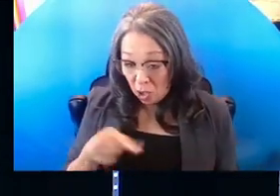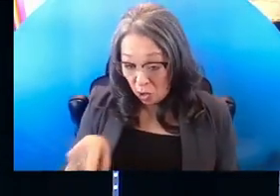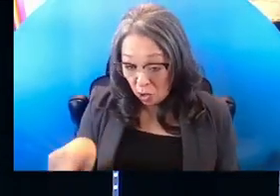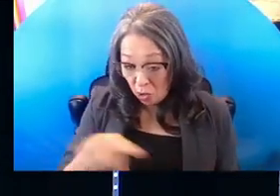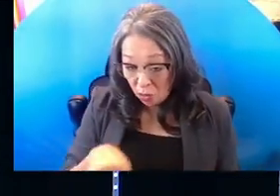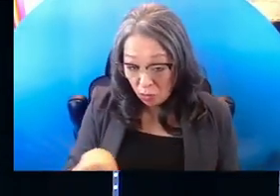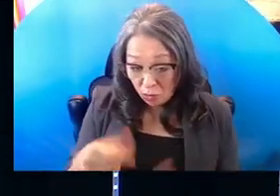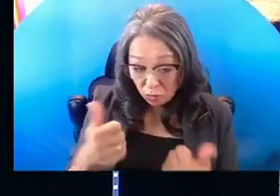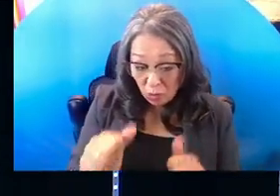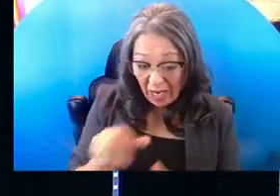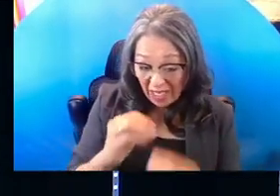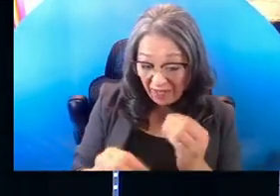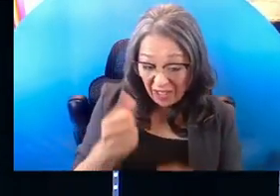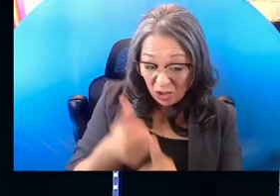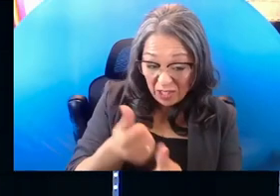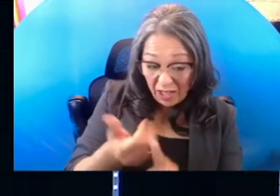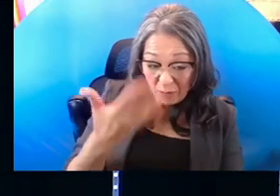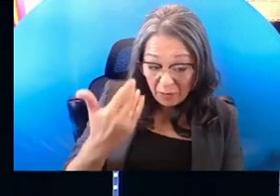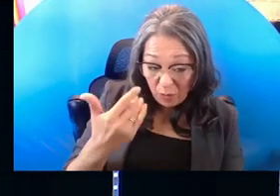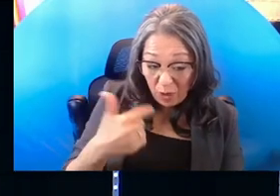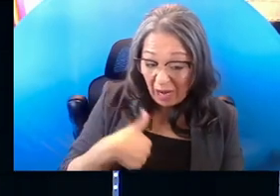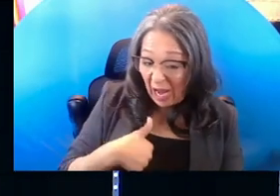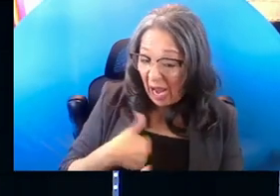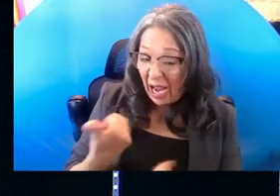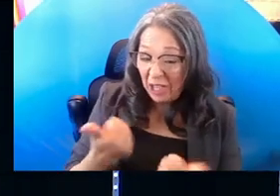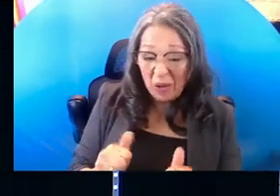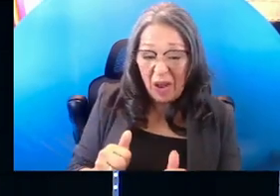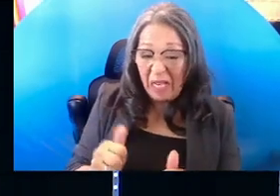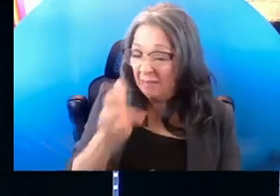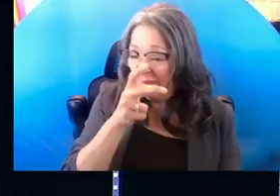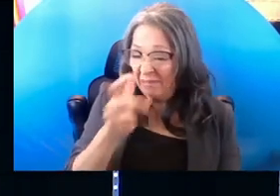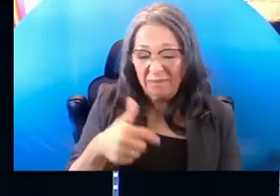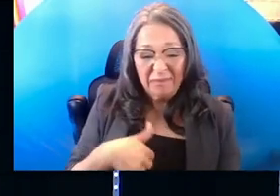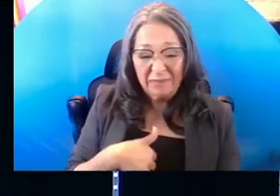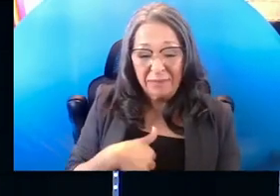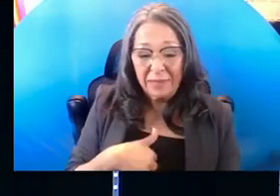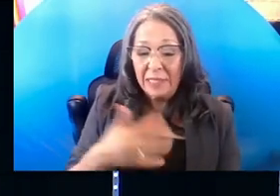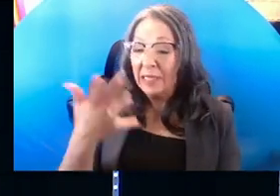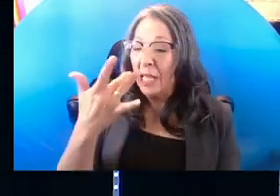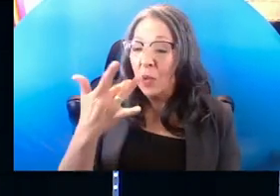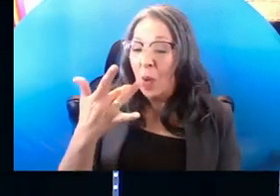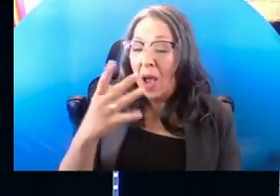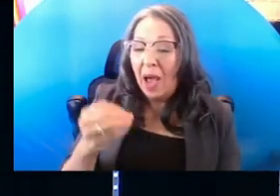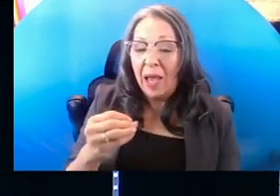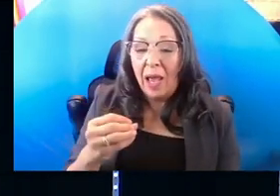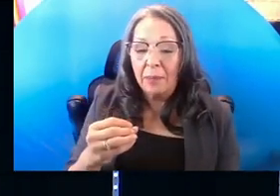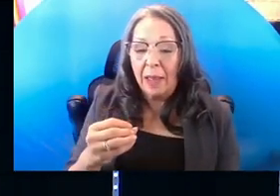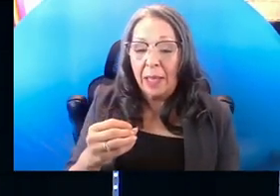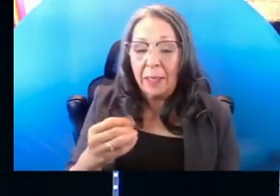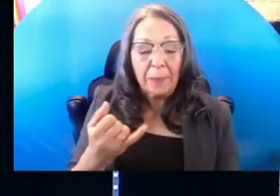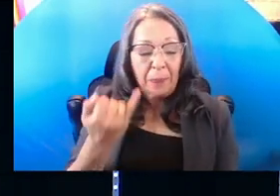bad at it. Real bad. That's why I'm not in the gym. That's why I'm back to stick figure mode.